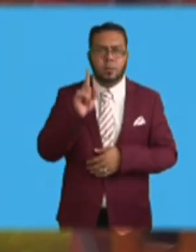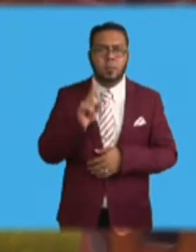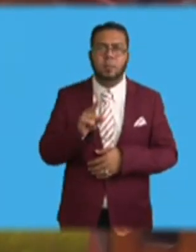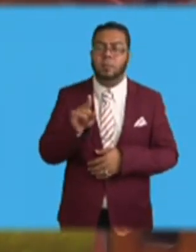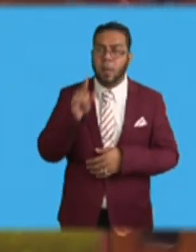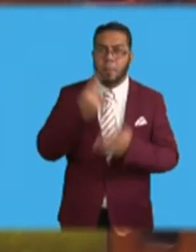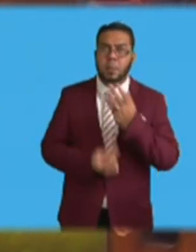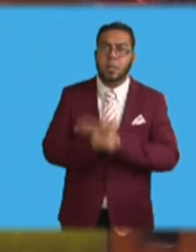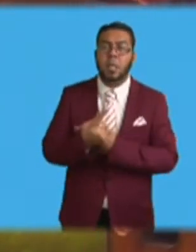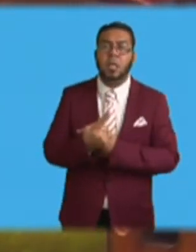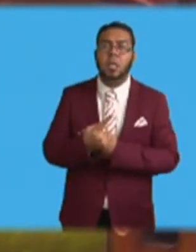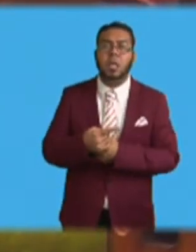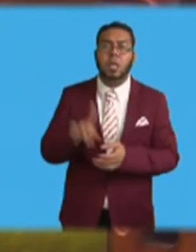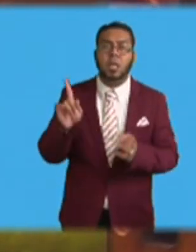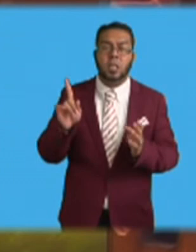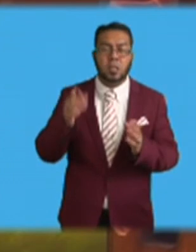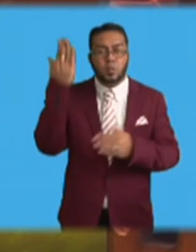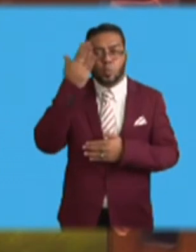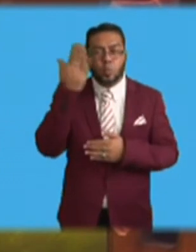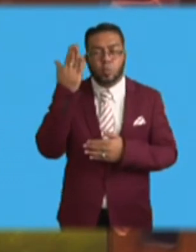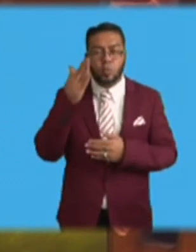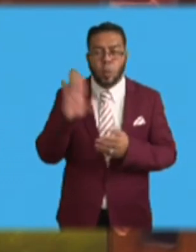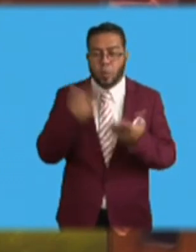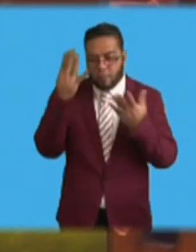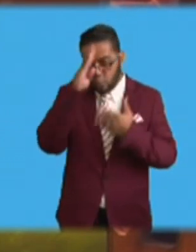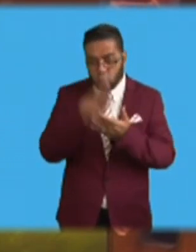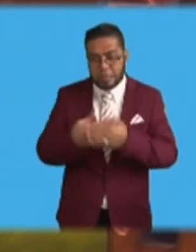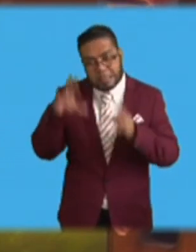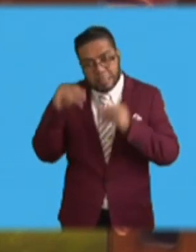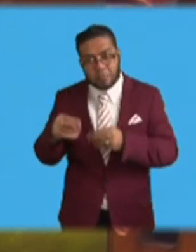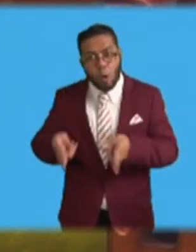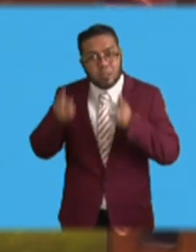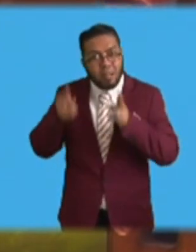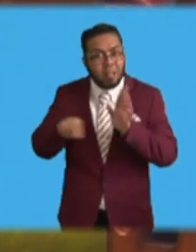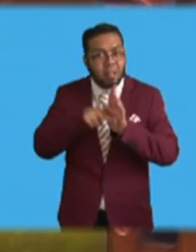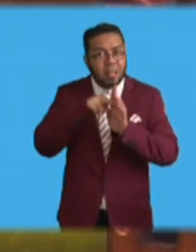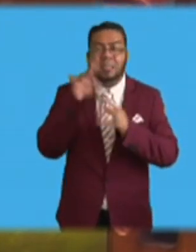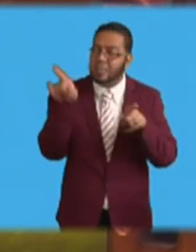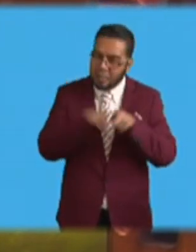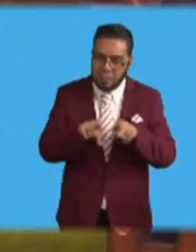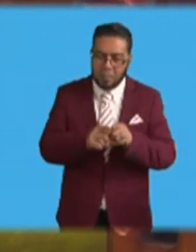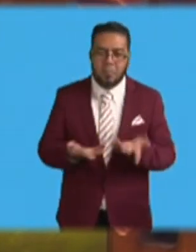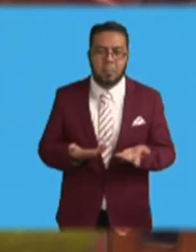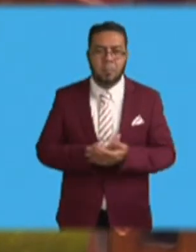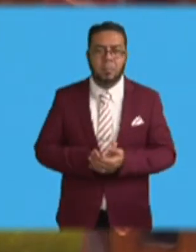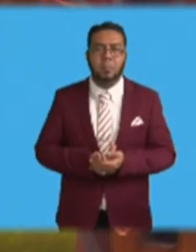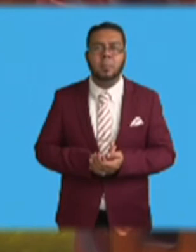boarding schools. Temporary fixed outreach immunization post will cover almost all our schools.